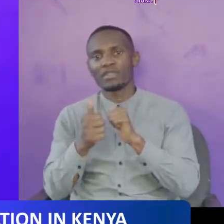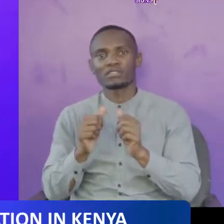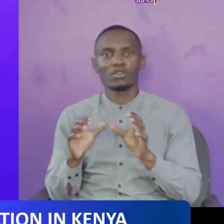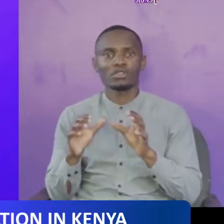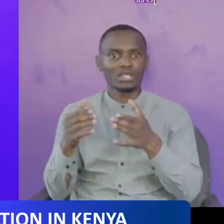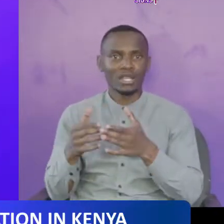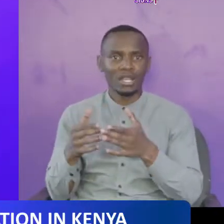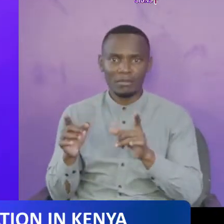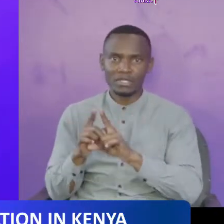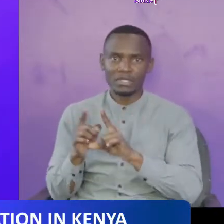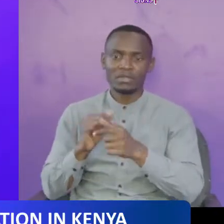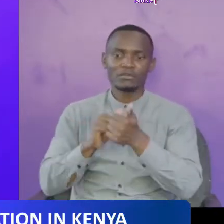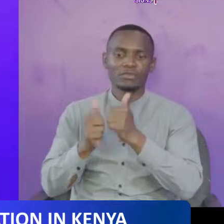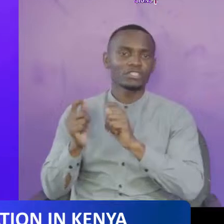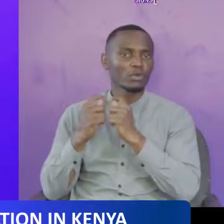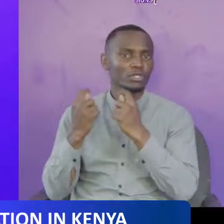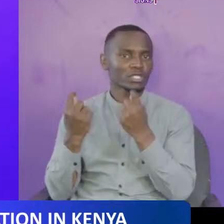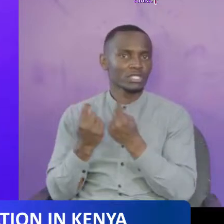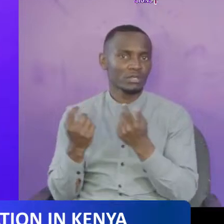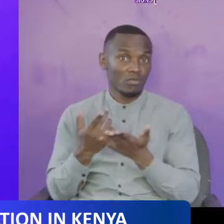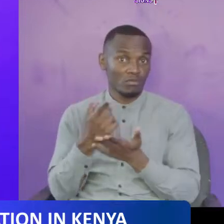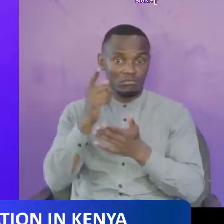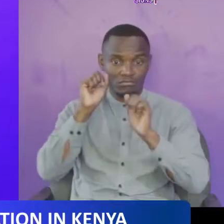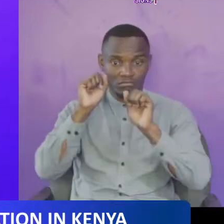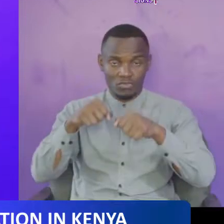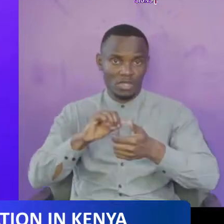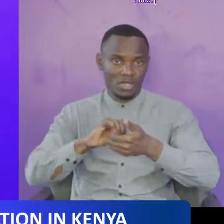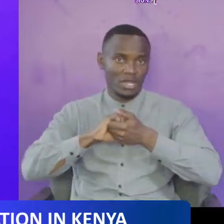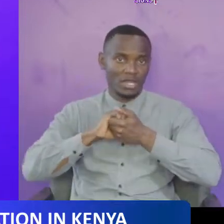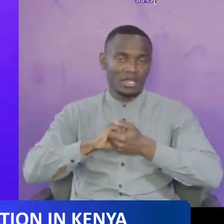teams that you can be part of, engaged in, the things that are